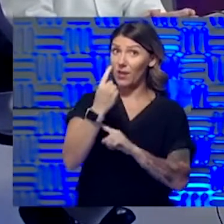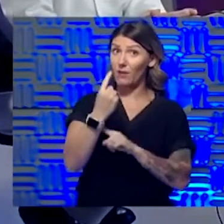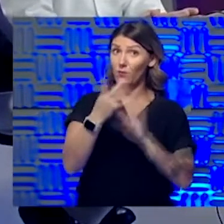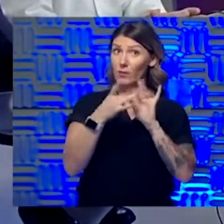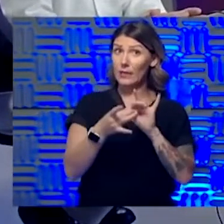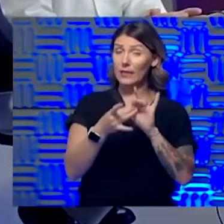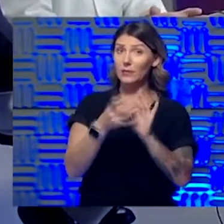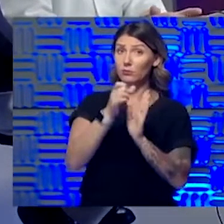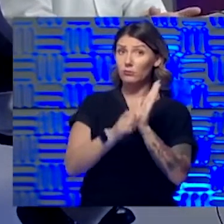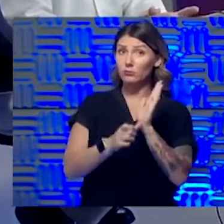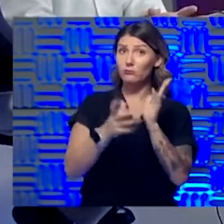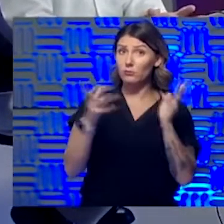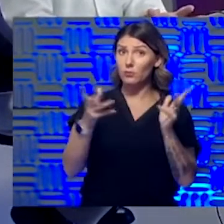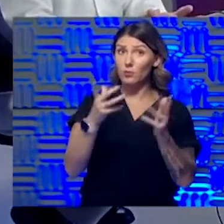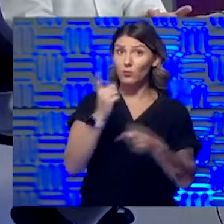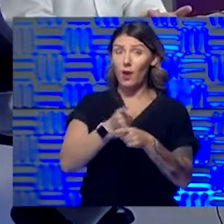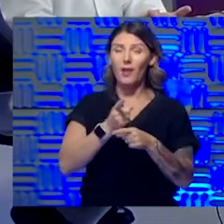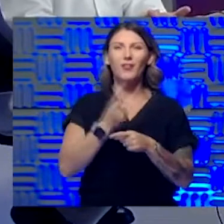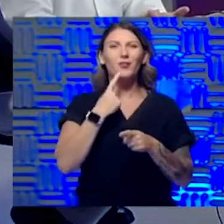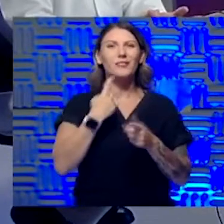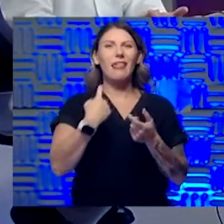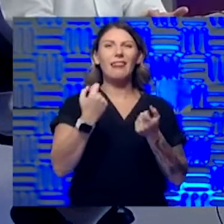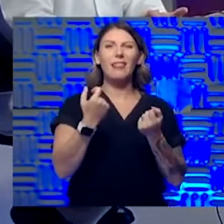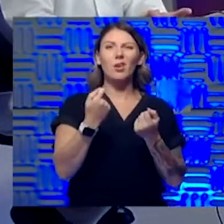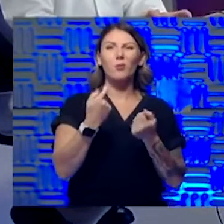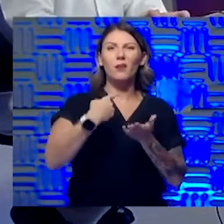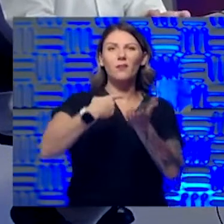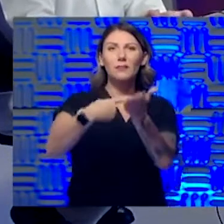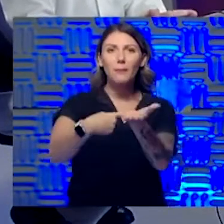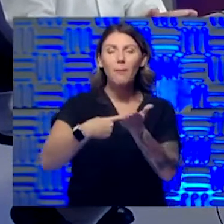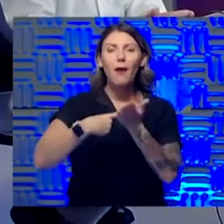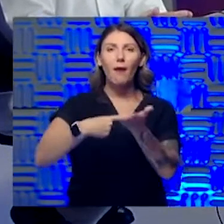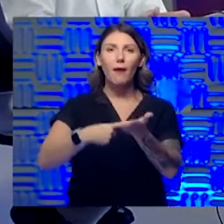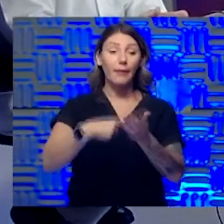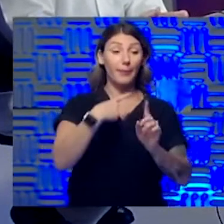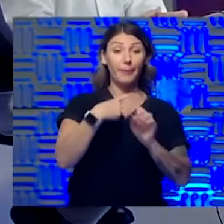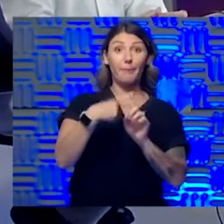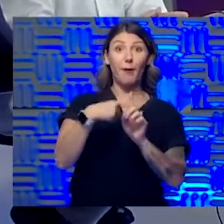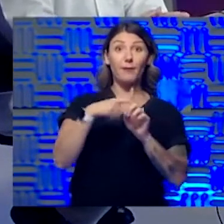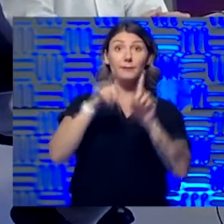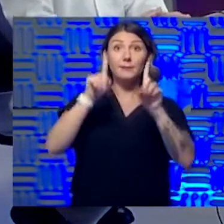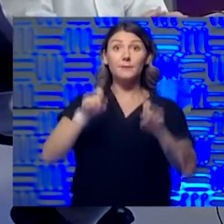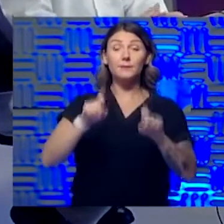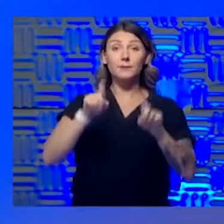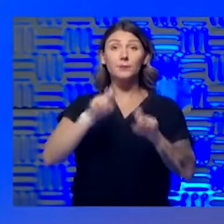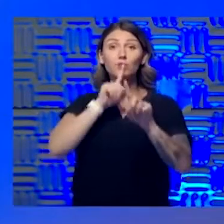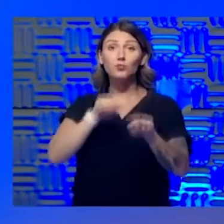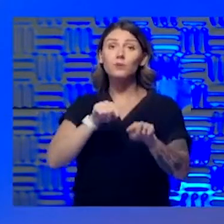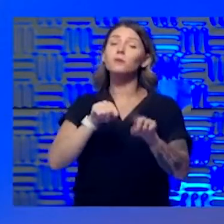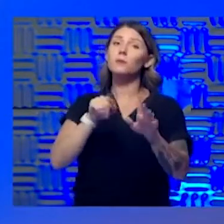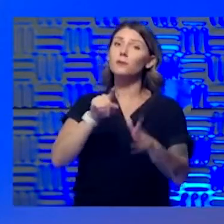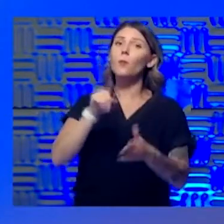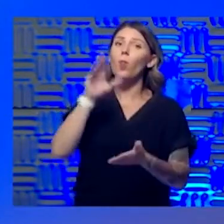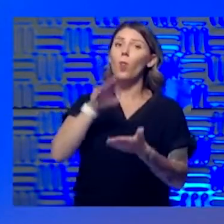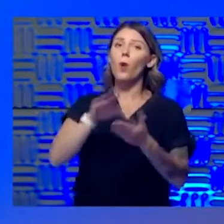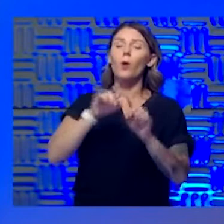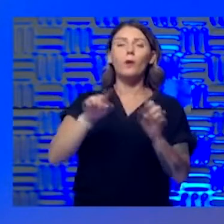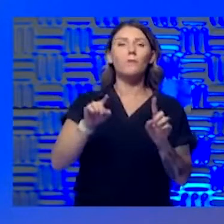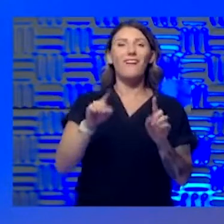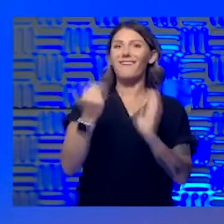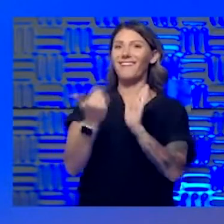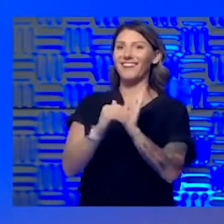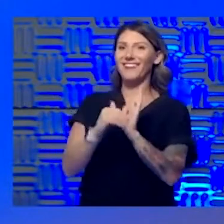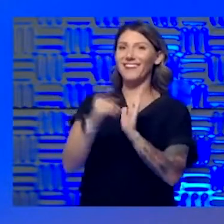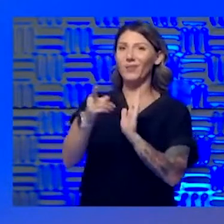There's some debate about that because our positivity rate has been really low. Right. But we're continuing to do it for now. Yeah, I think, again, you would probably